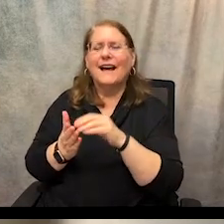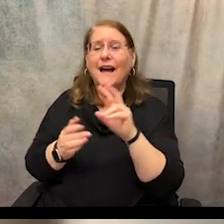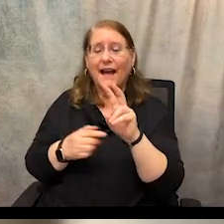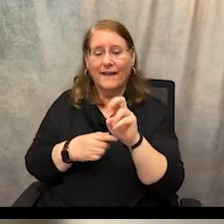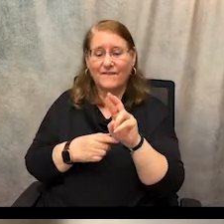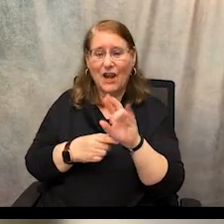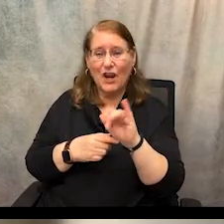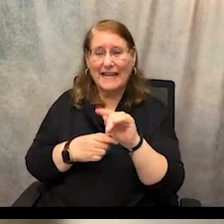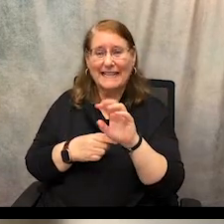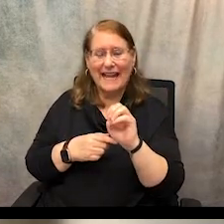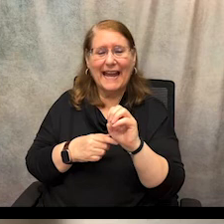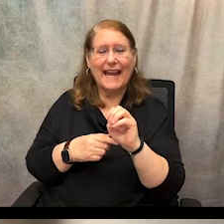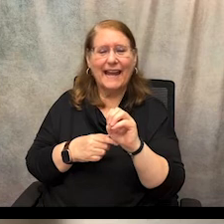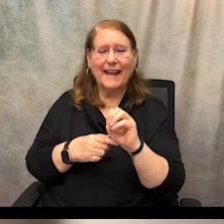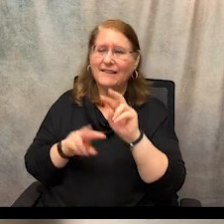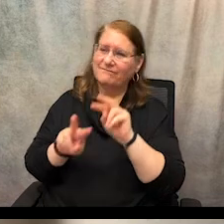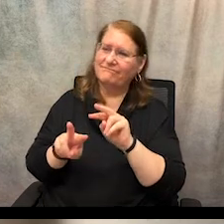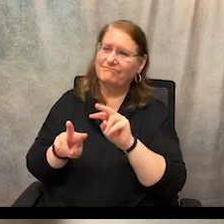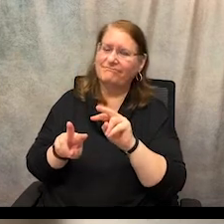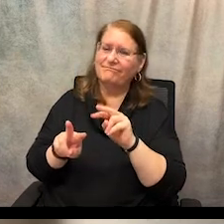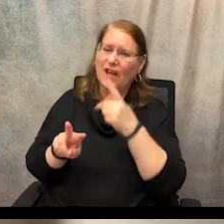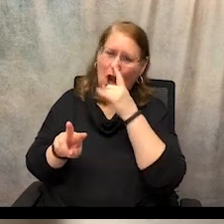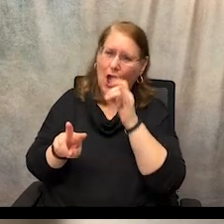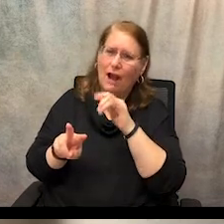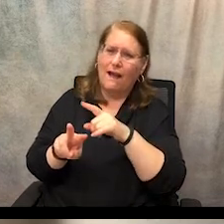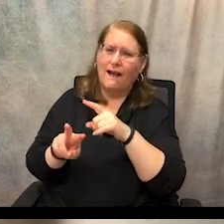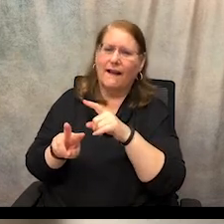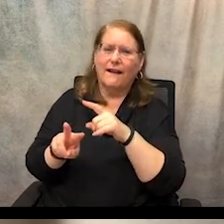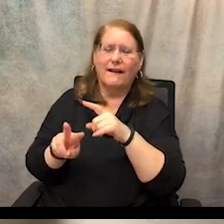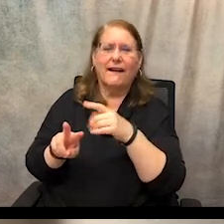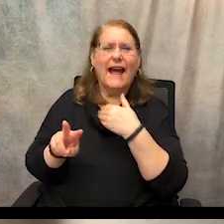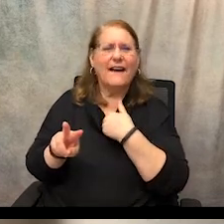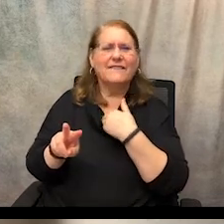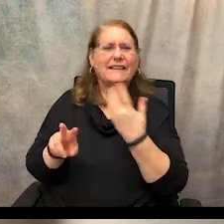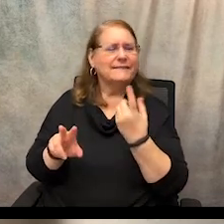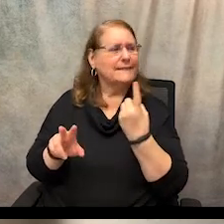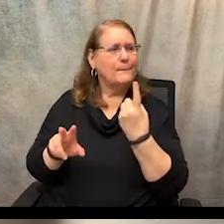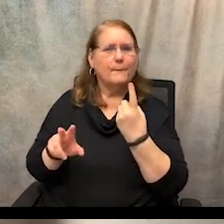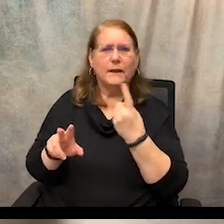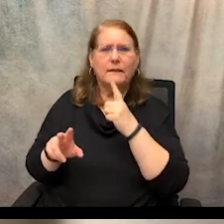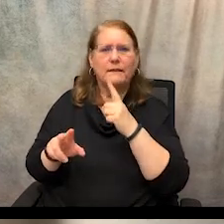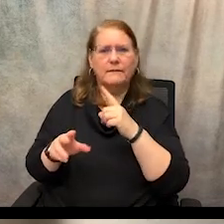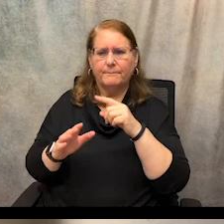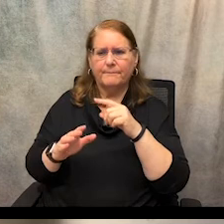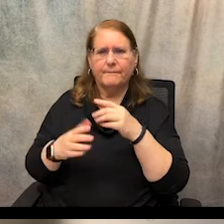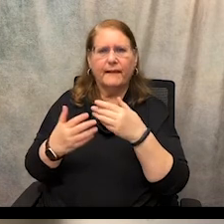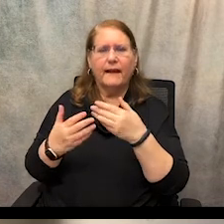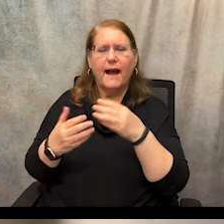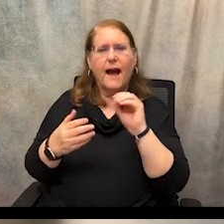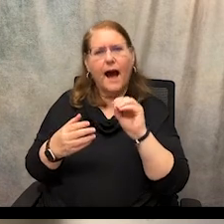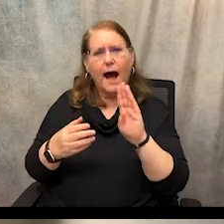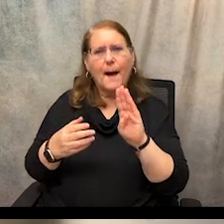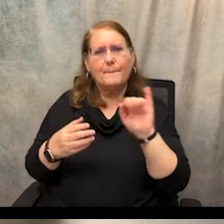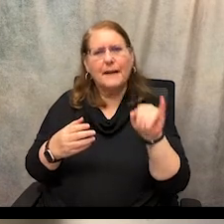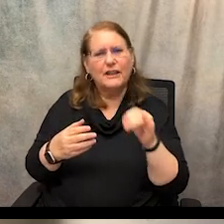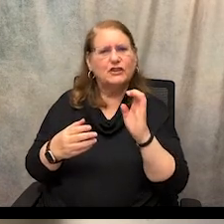verite, we think about it as like speaking to some sort of like objective truth, and really I think it's